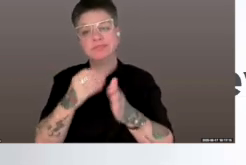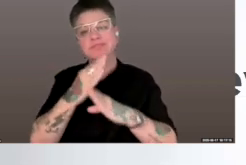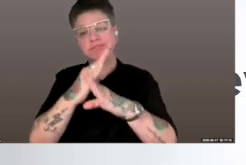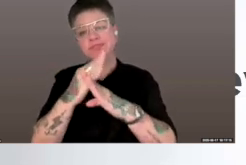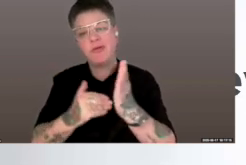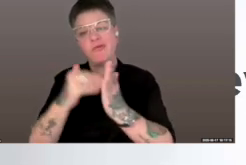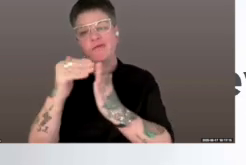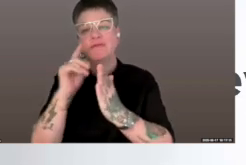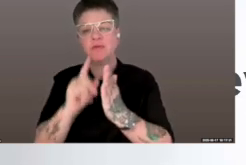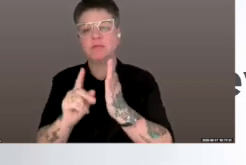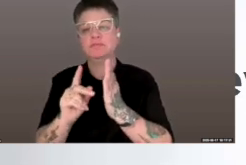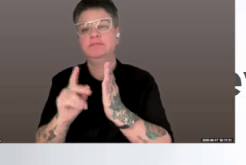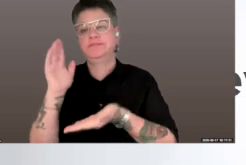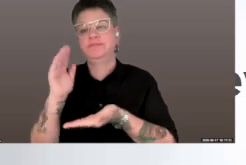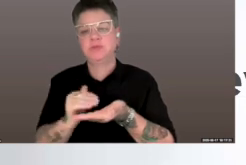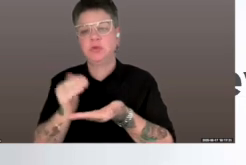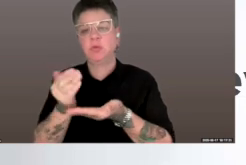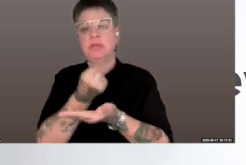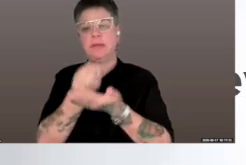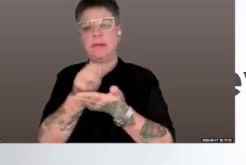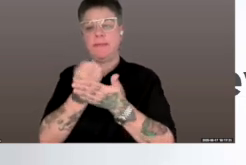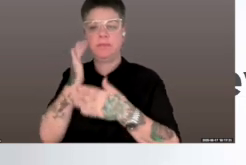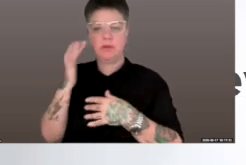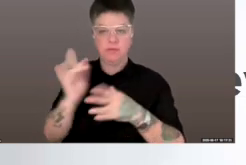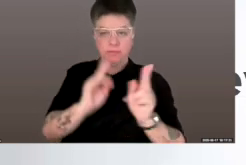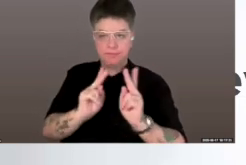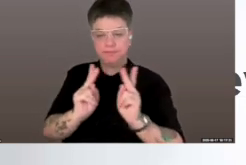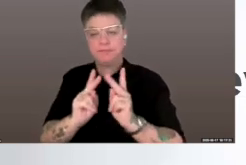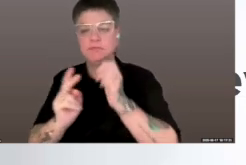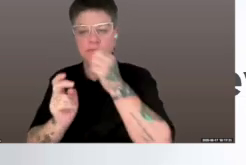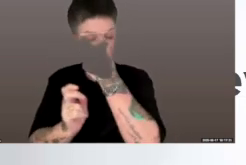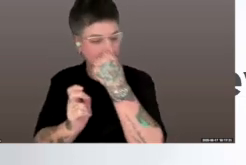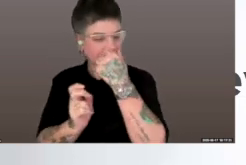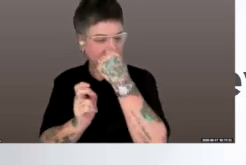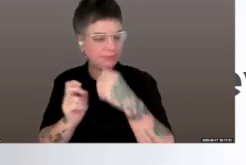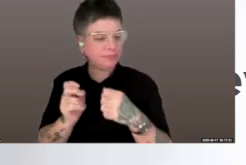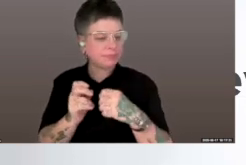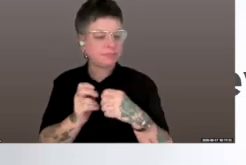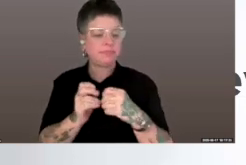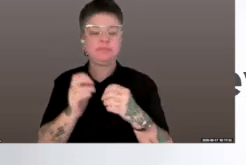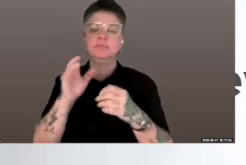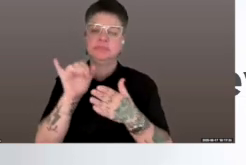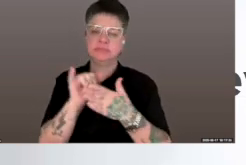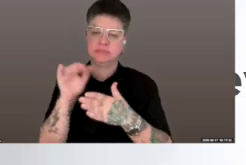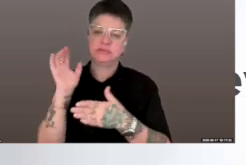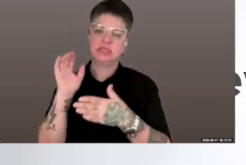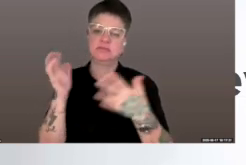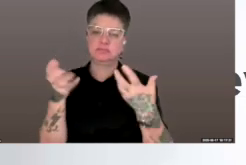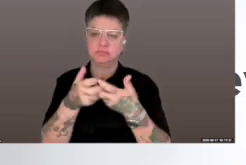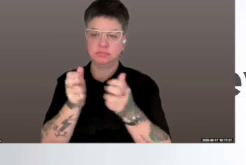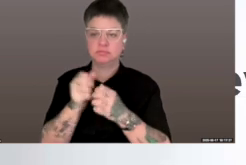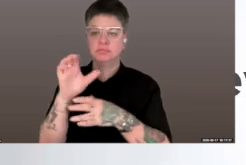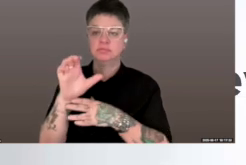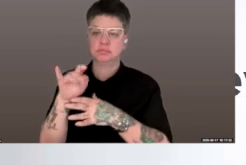the 70% battery state of health milestone for the onboard diagnostic system, also known as OBD,